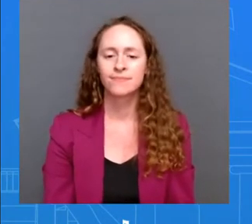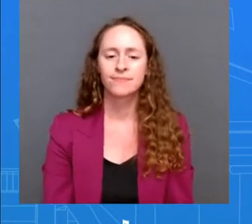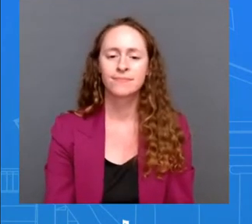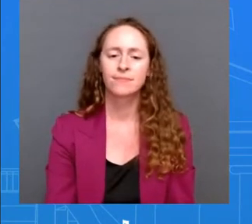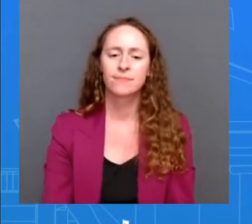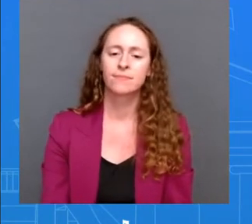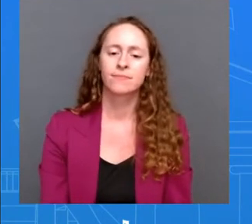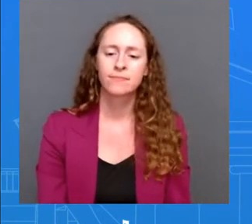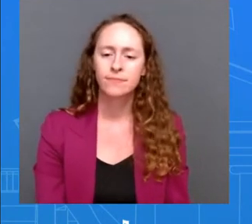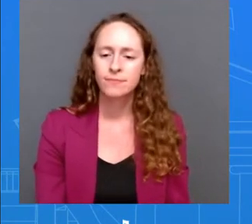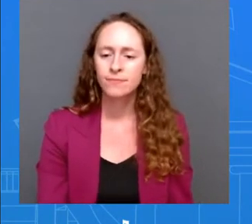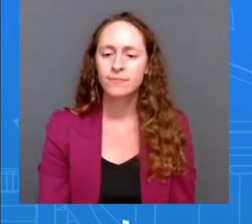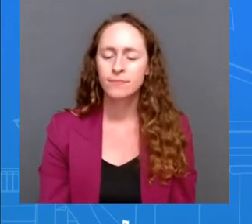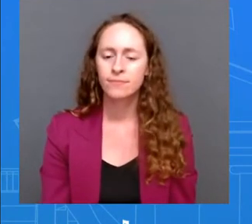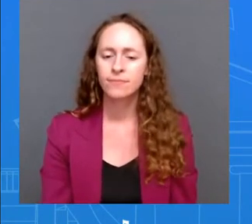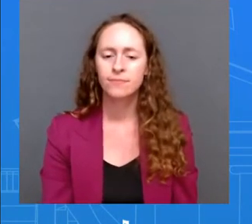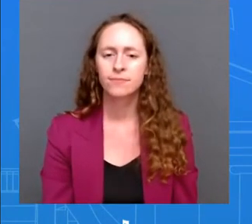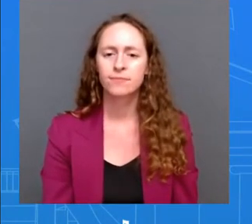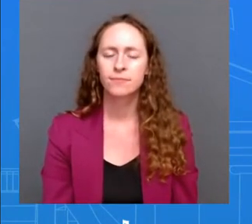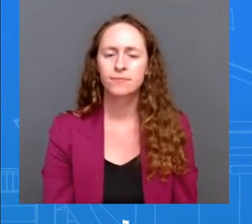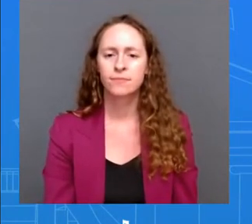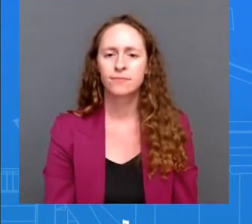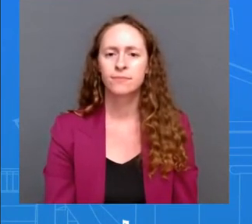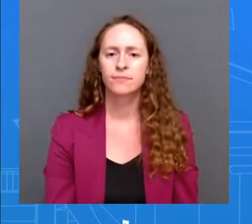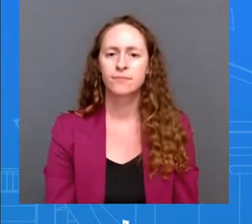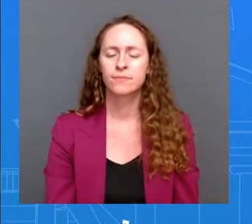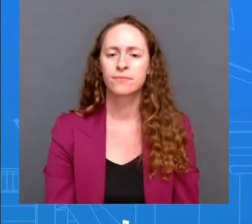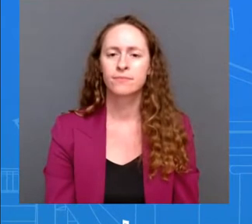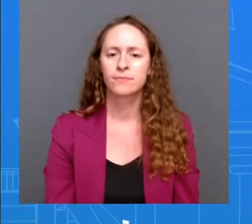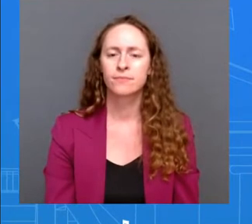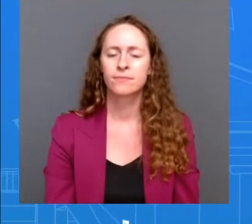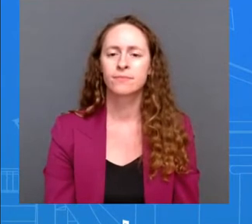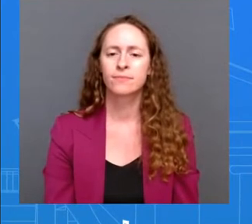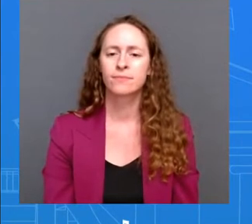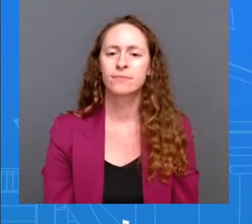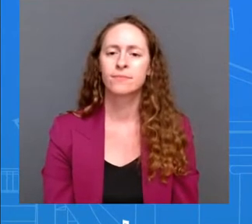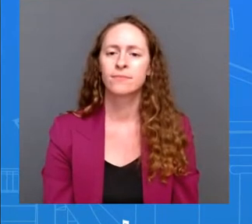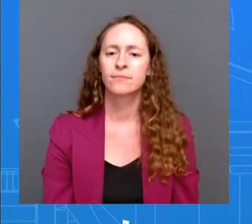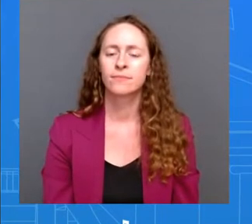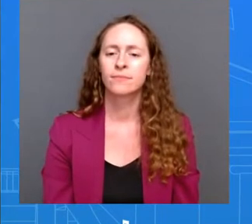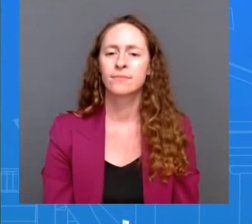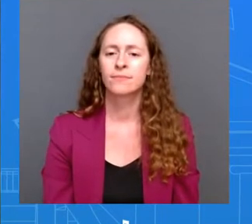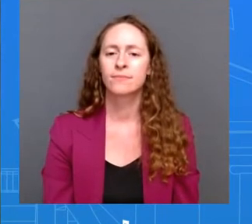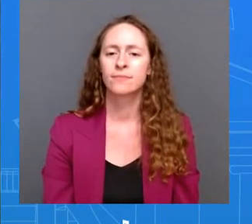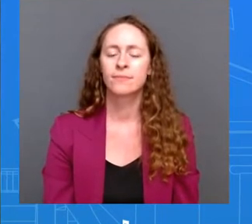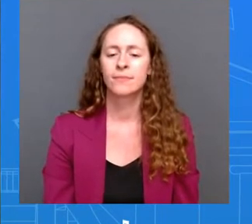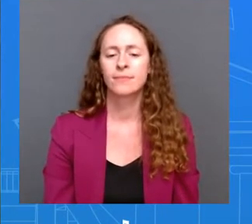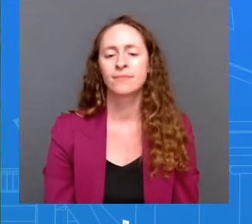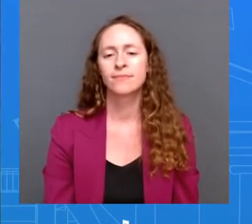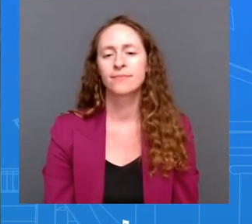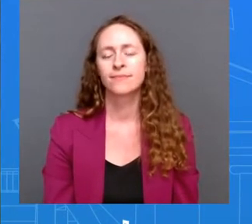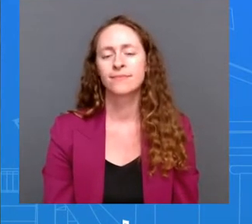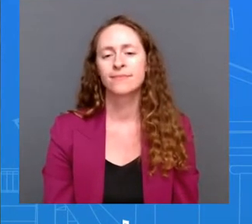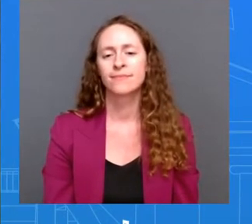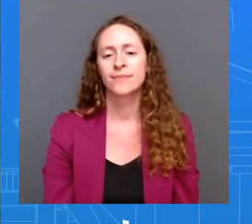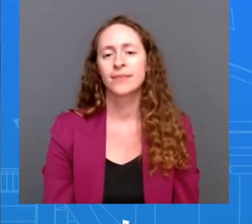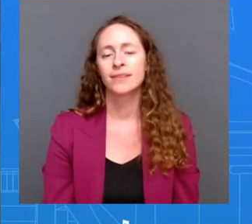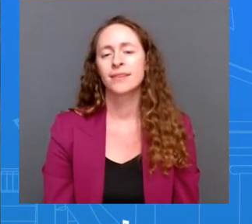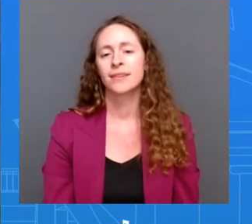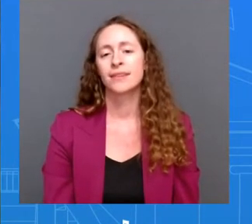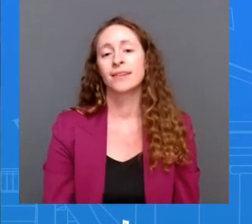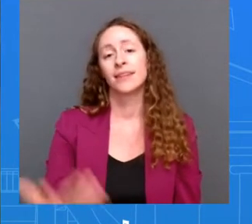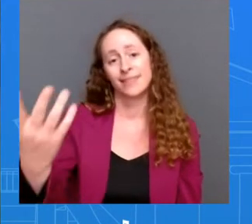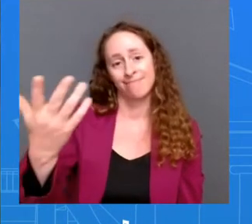As Karine alluded, and I'm sure all of you have covered, overnight, People's Republic of China launched